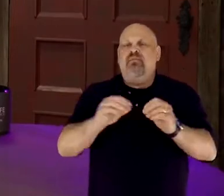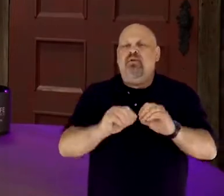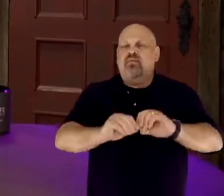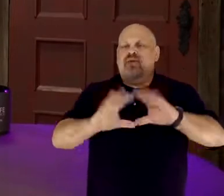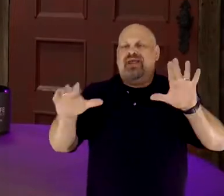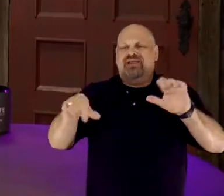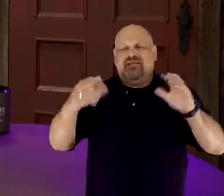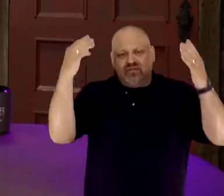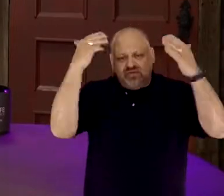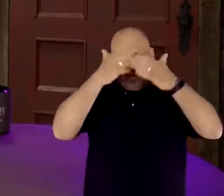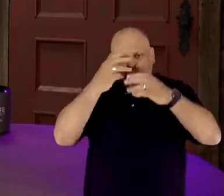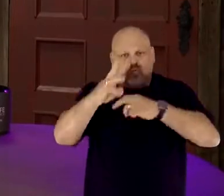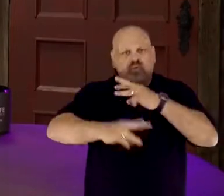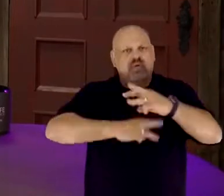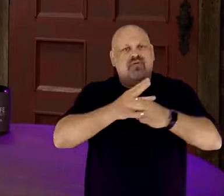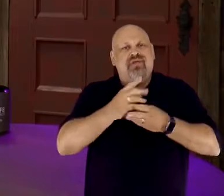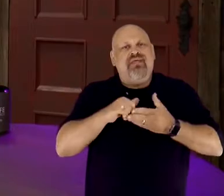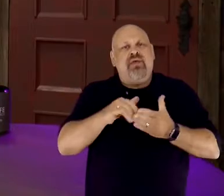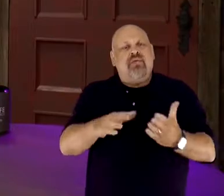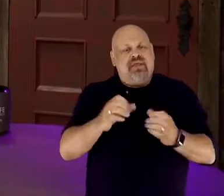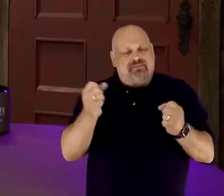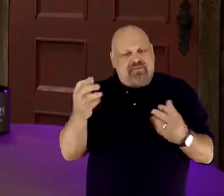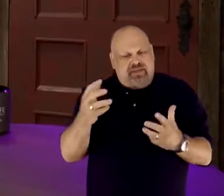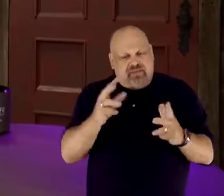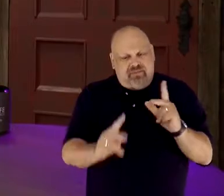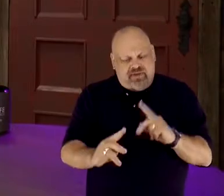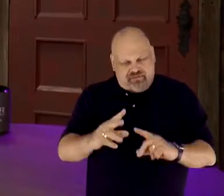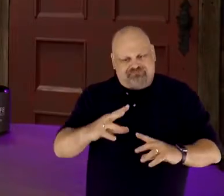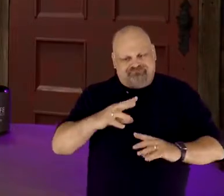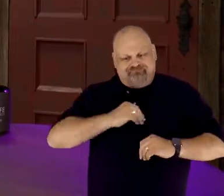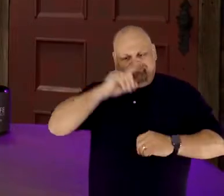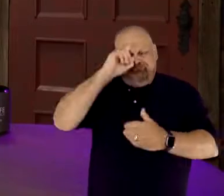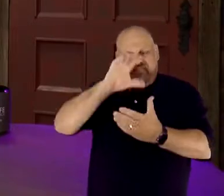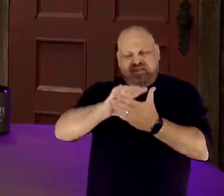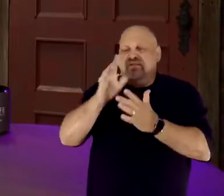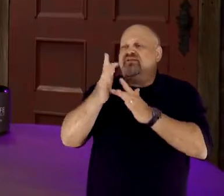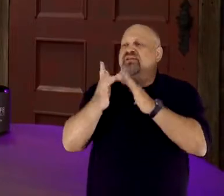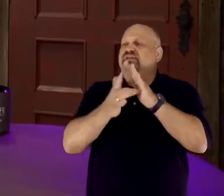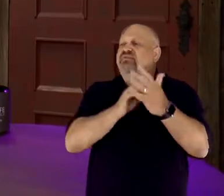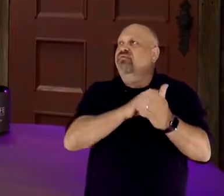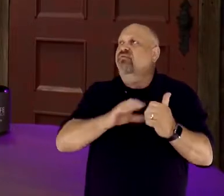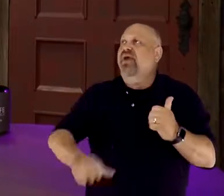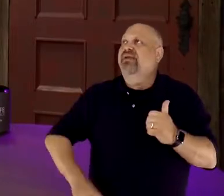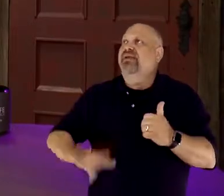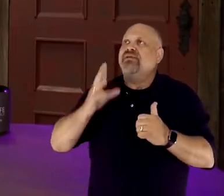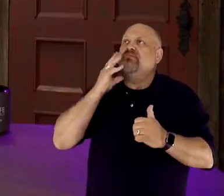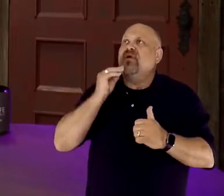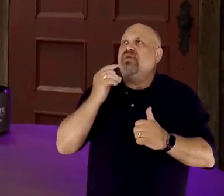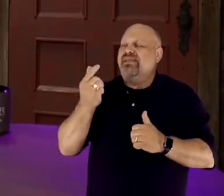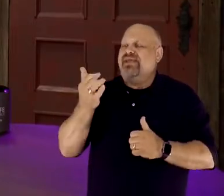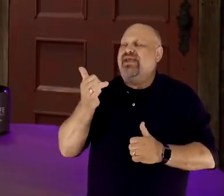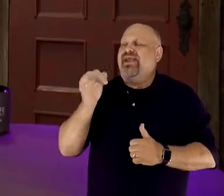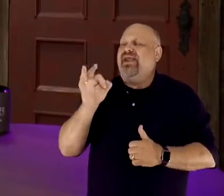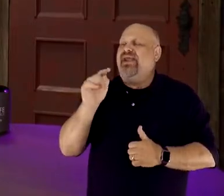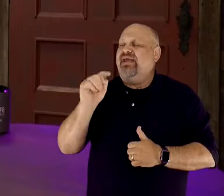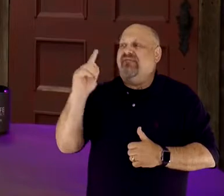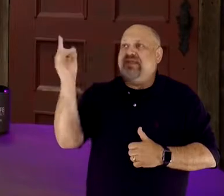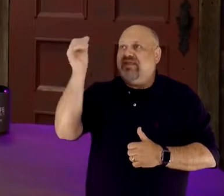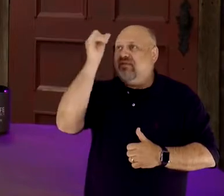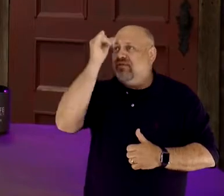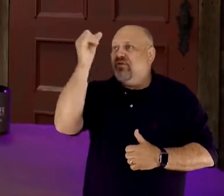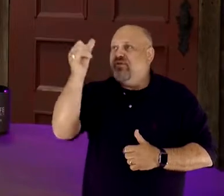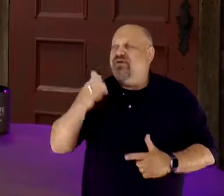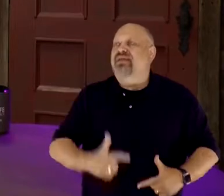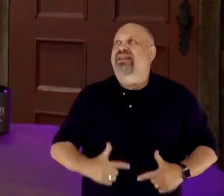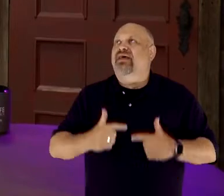this dark world so that many would come to faith in Jesus Christ and experience the gift of eternal life. We